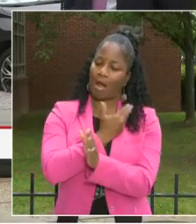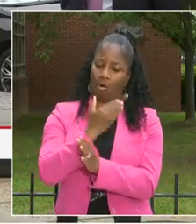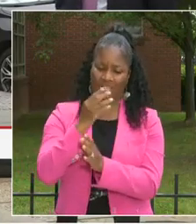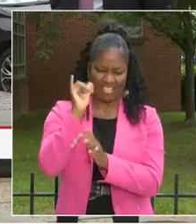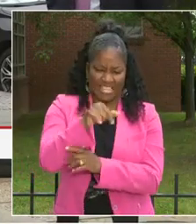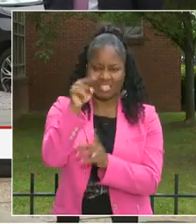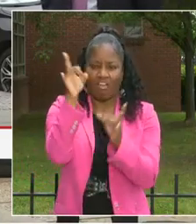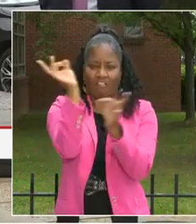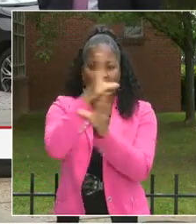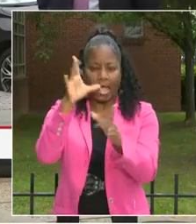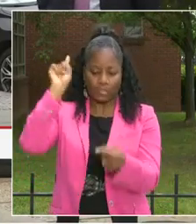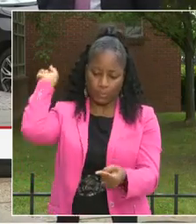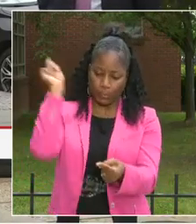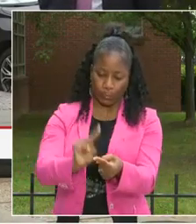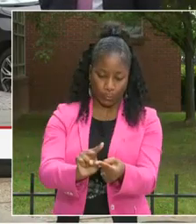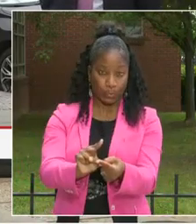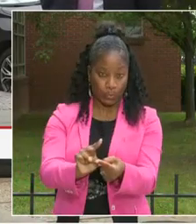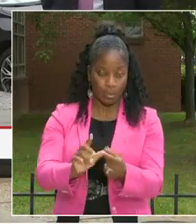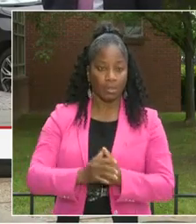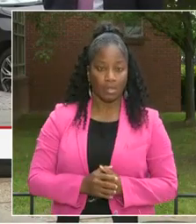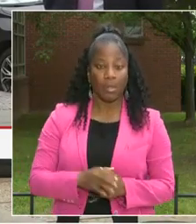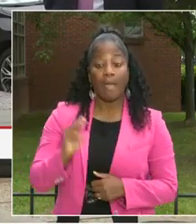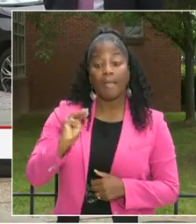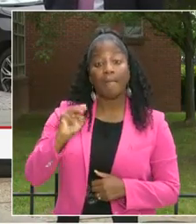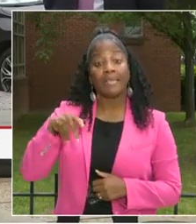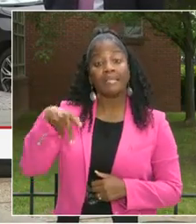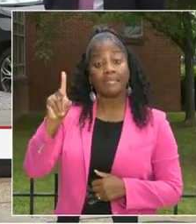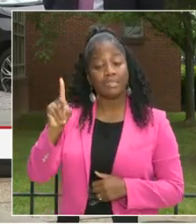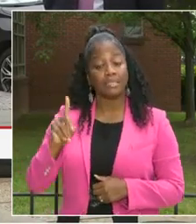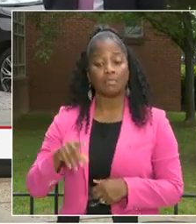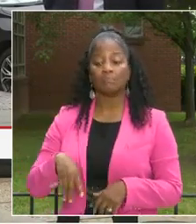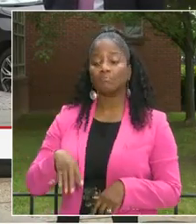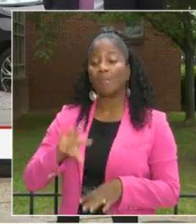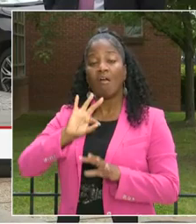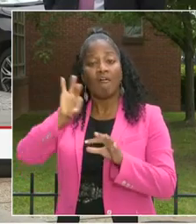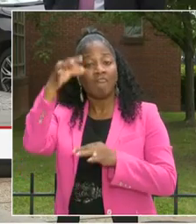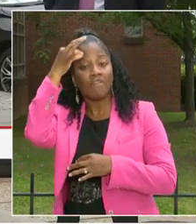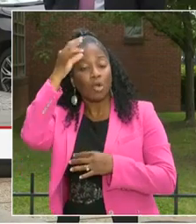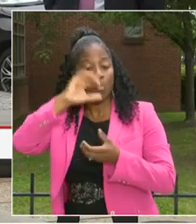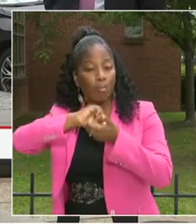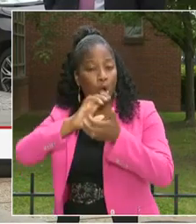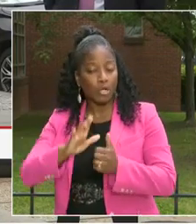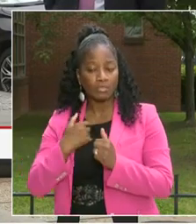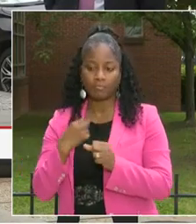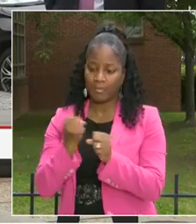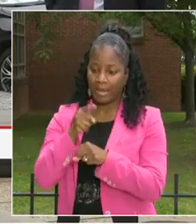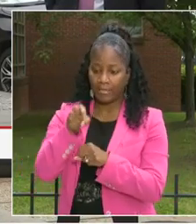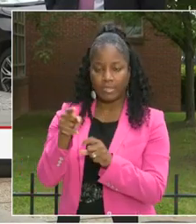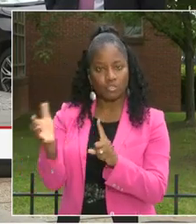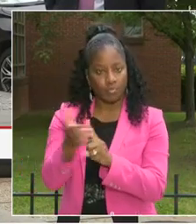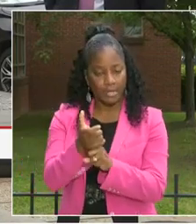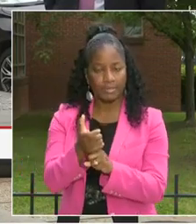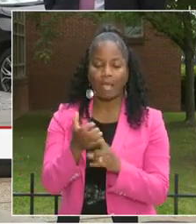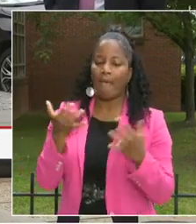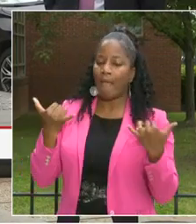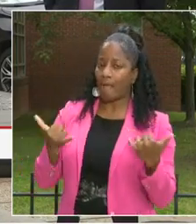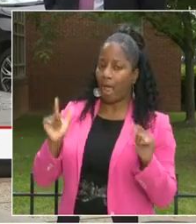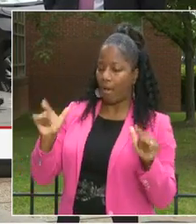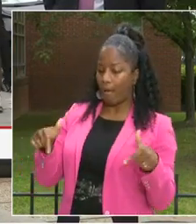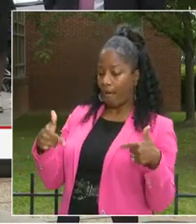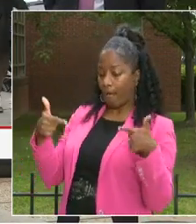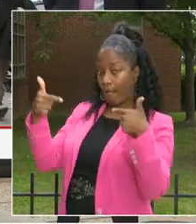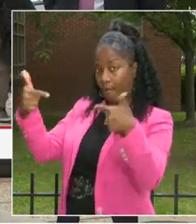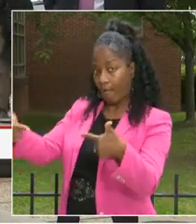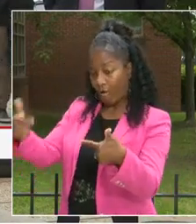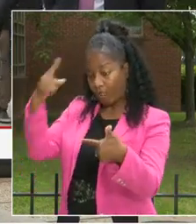violence around. Now, MPD and our federal partners have done their part by making these arrests. Now it's time for the rest